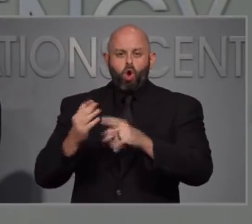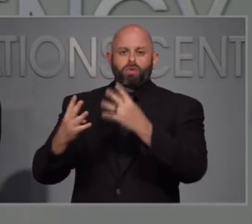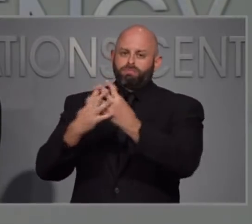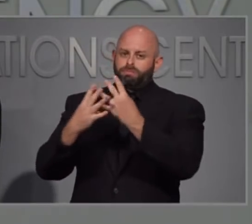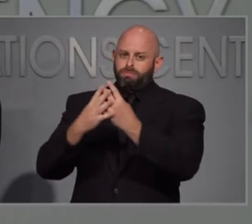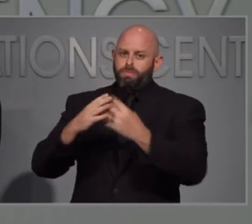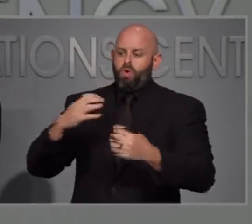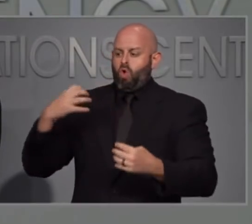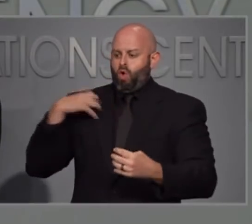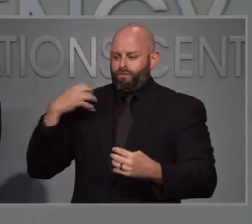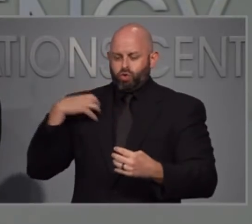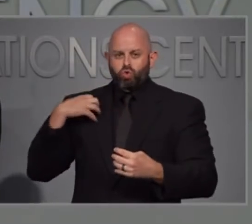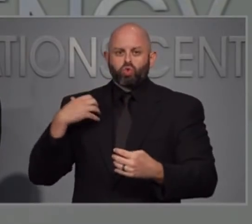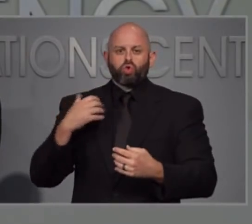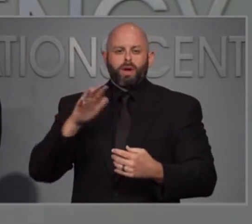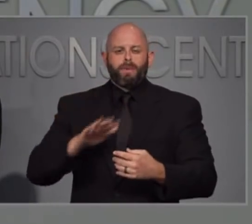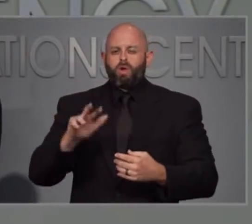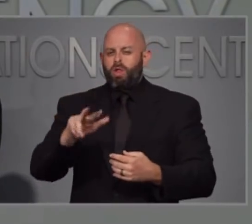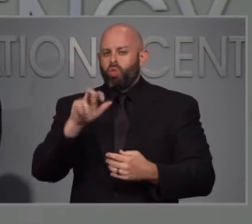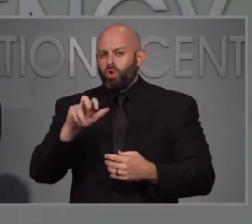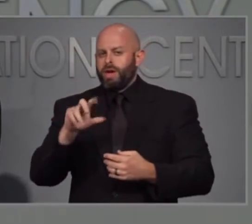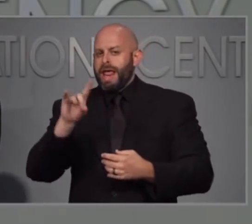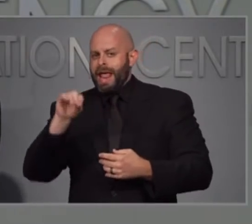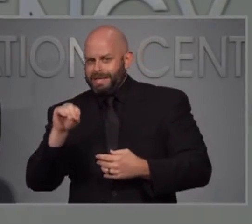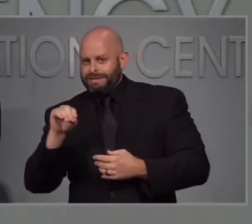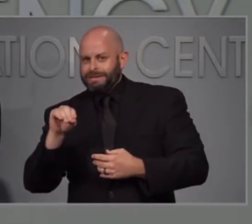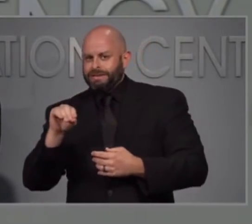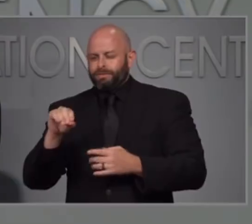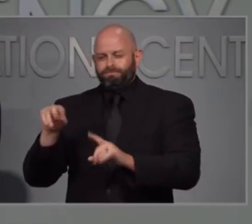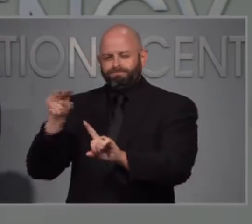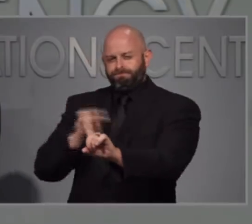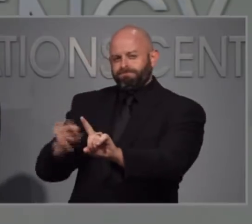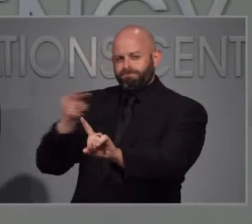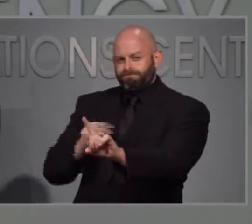officer. That's approximately 380 since about